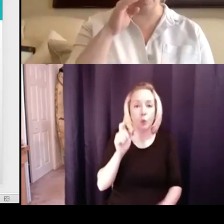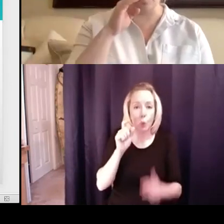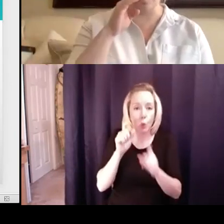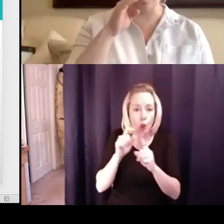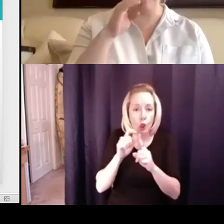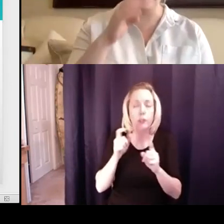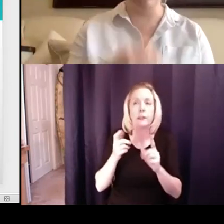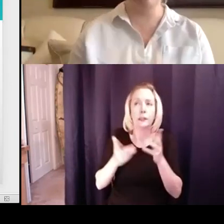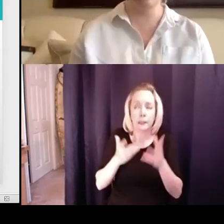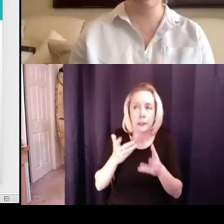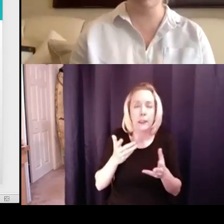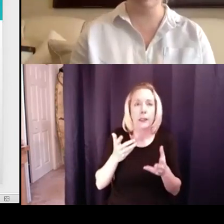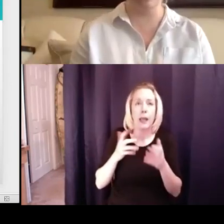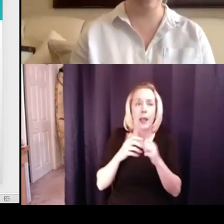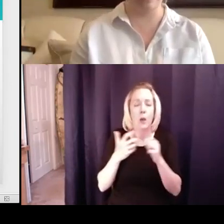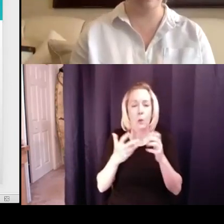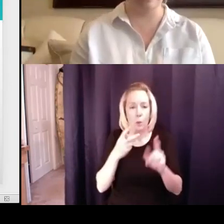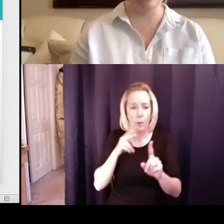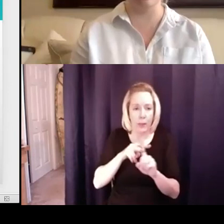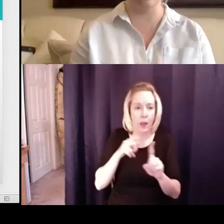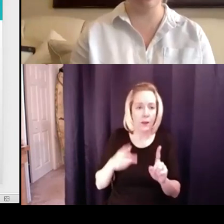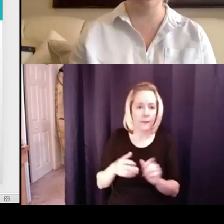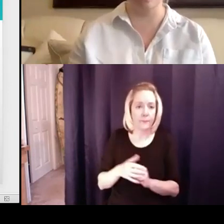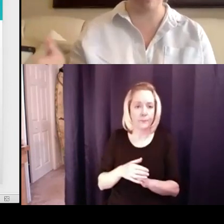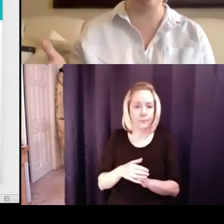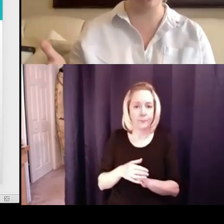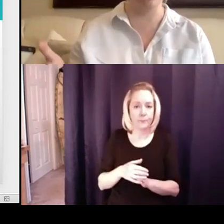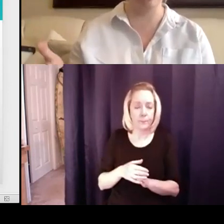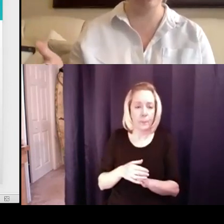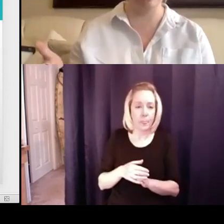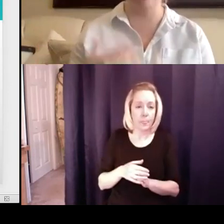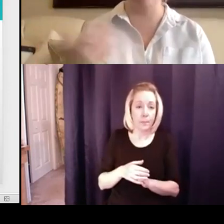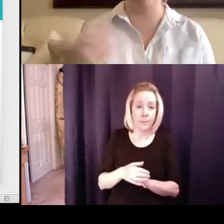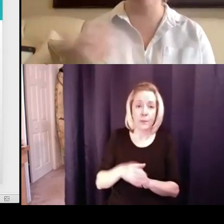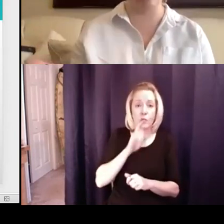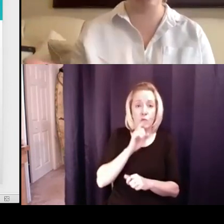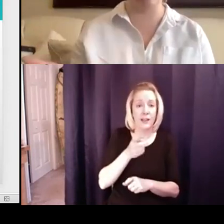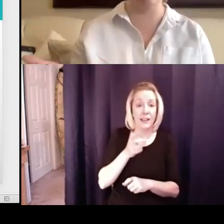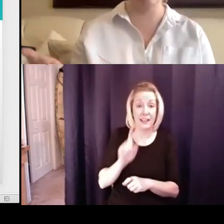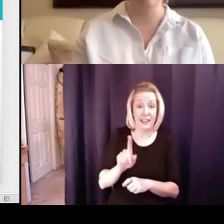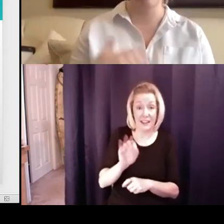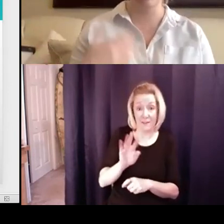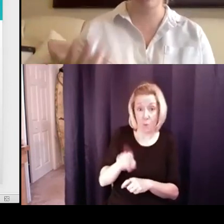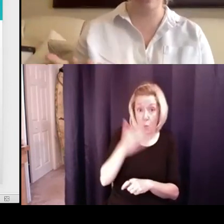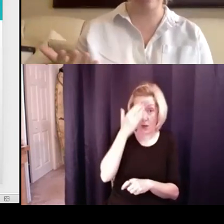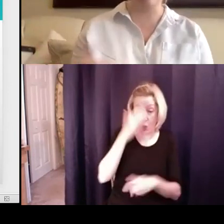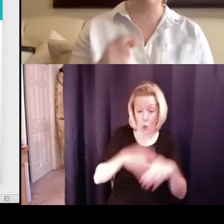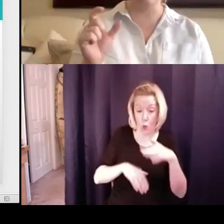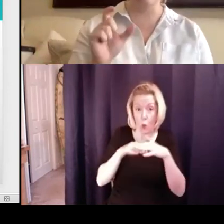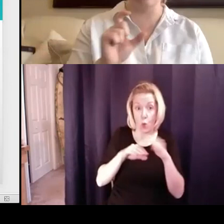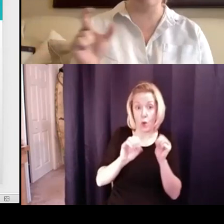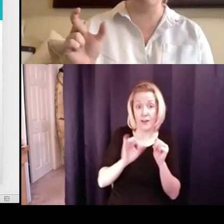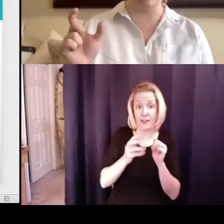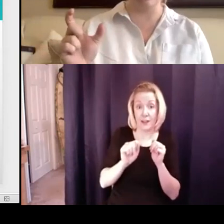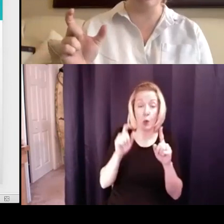you so far. Typically you can't, it's very difficult to read past a third grade level if you only have sight words because you lack the